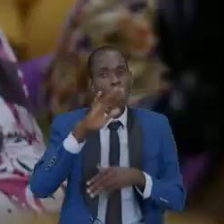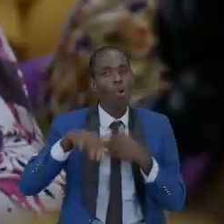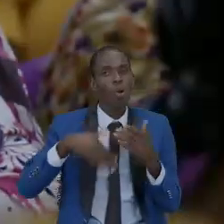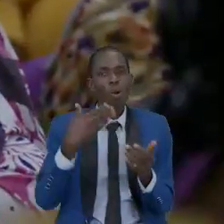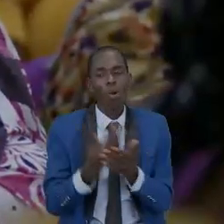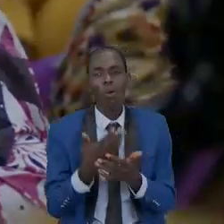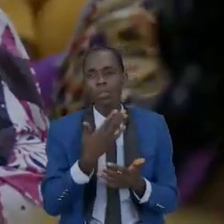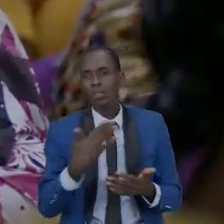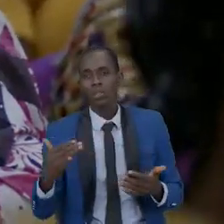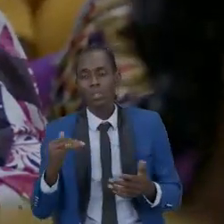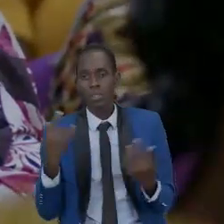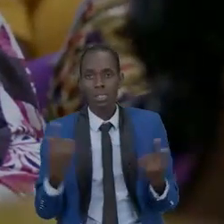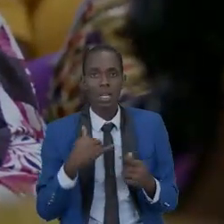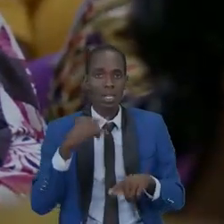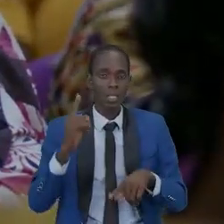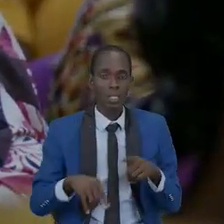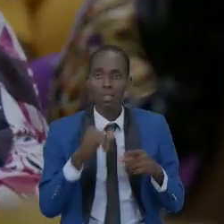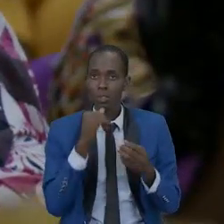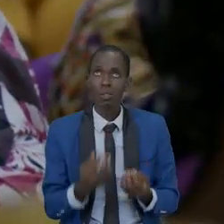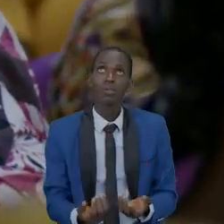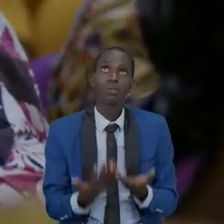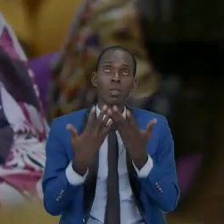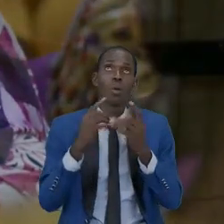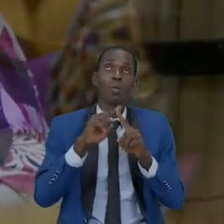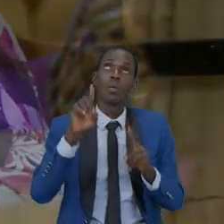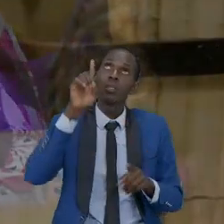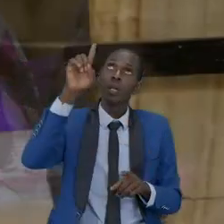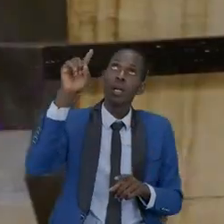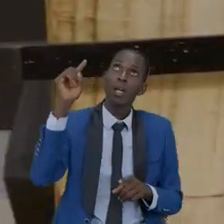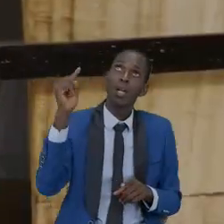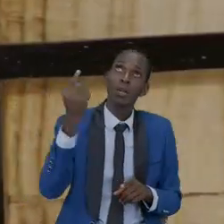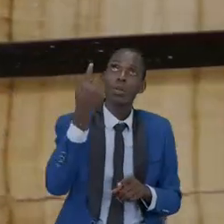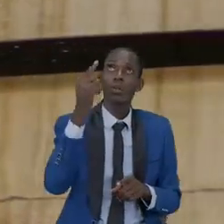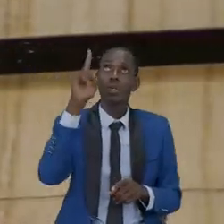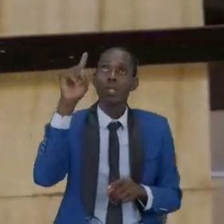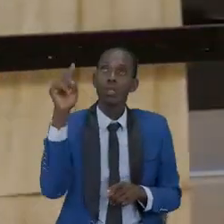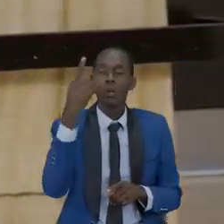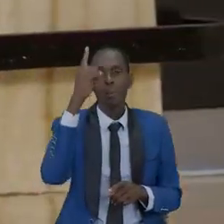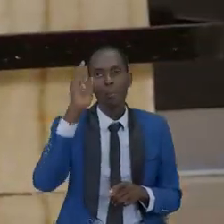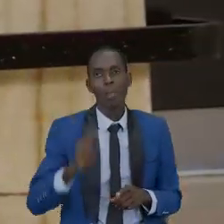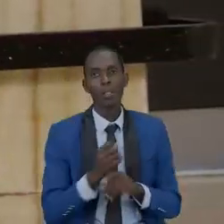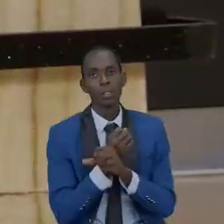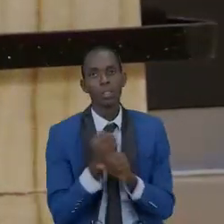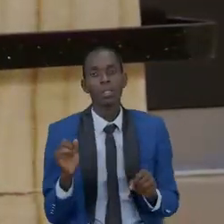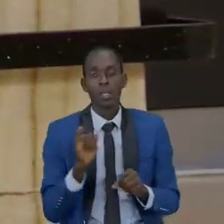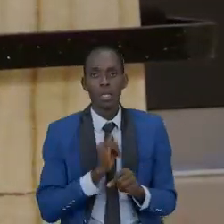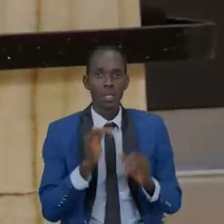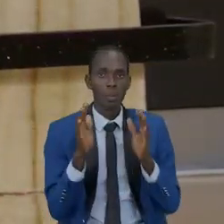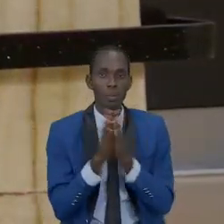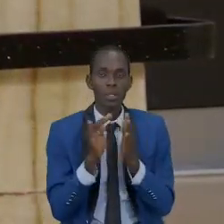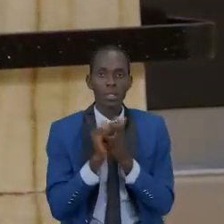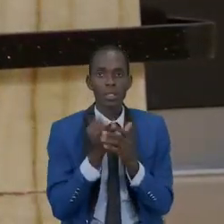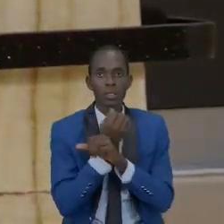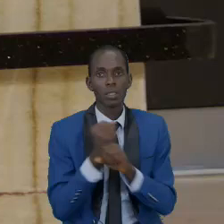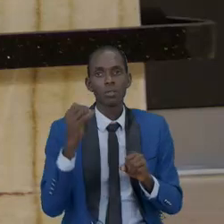cannot atone, thou and thou alone must save. And I pray the salvation of God